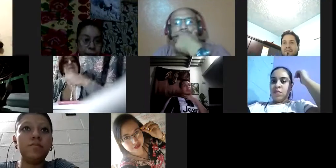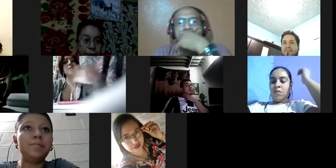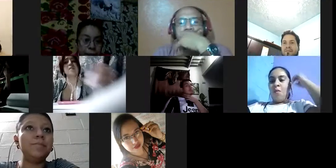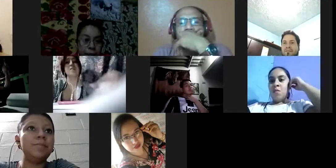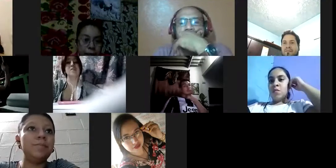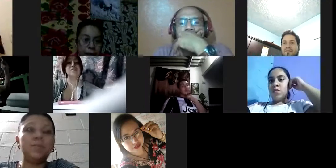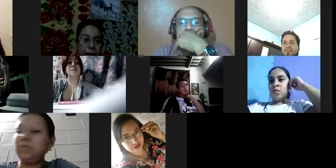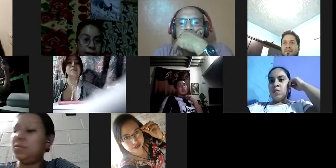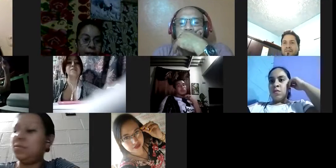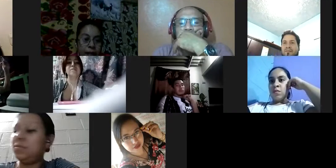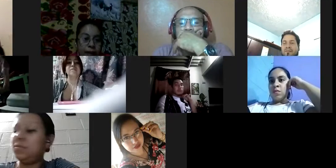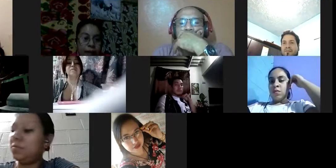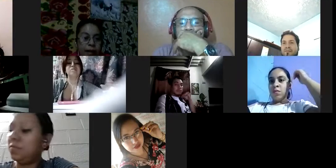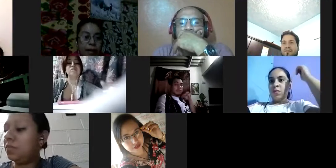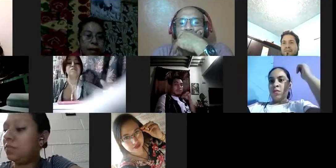your classmates, please.